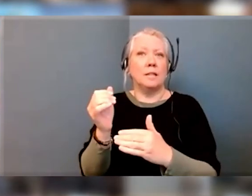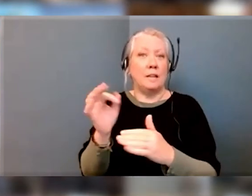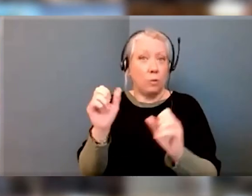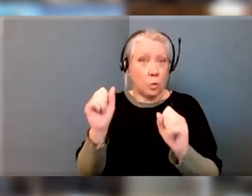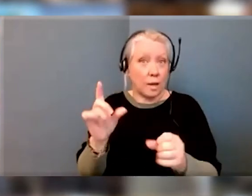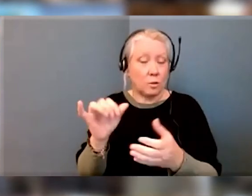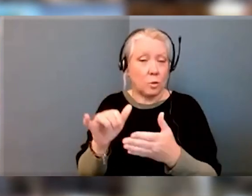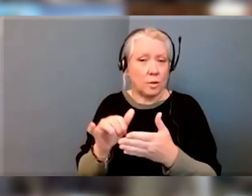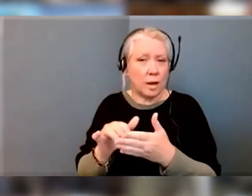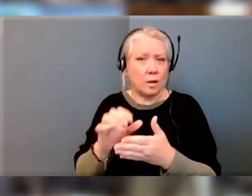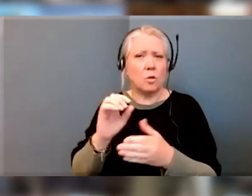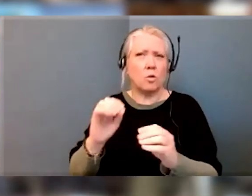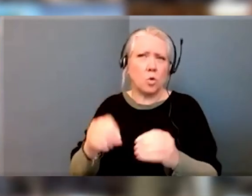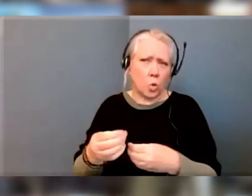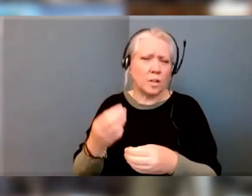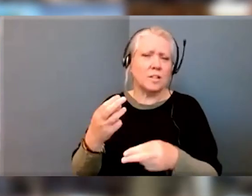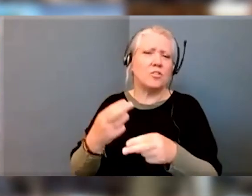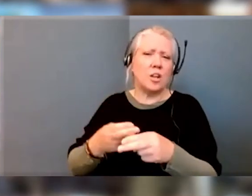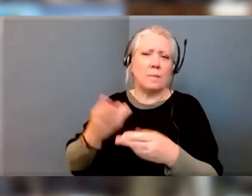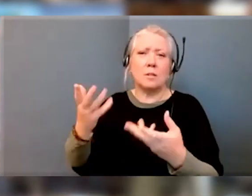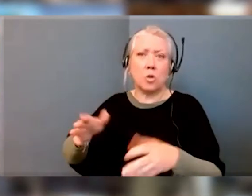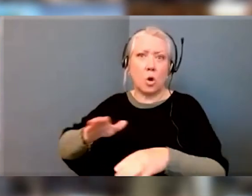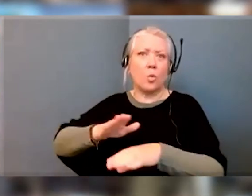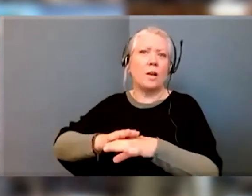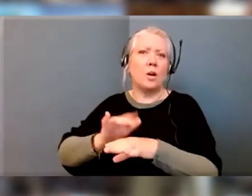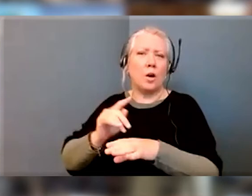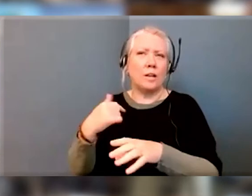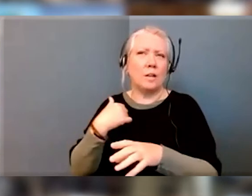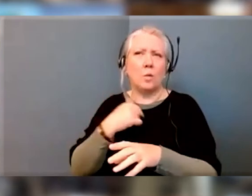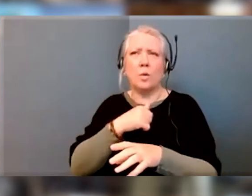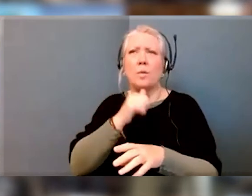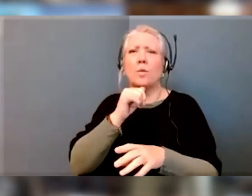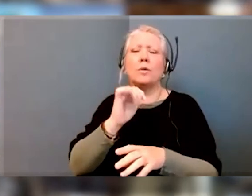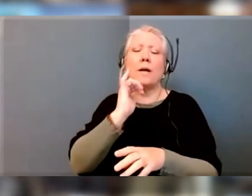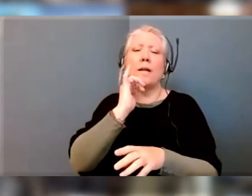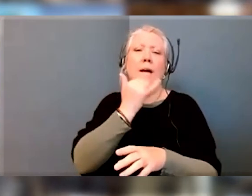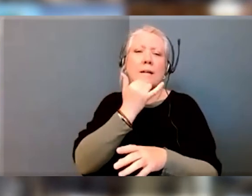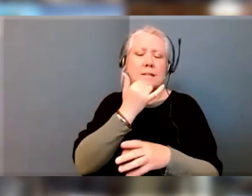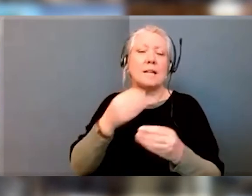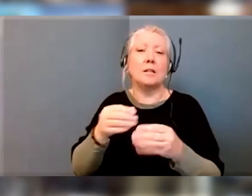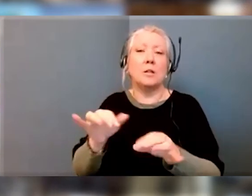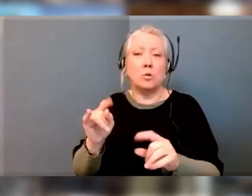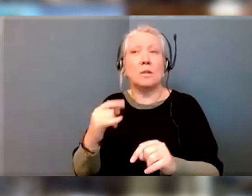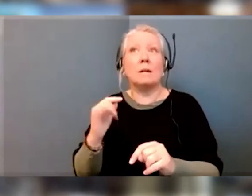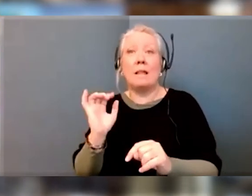name on it, and there's no chance of us losing one of those.